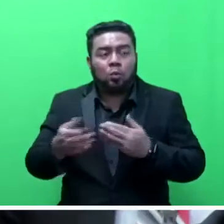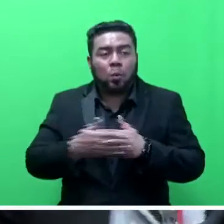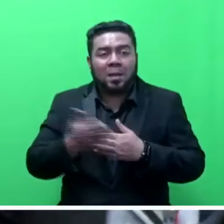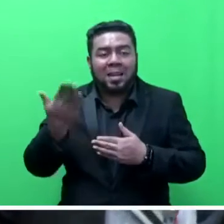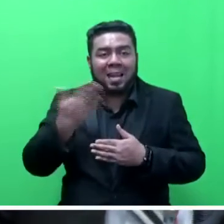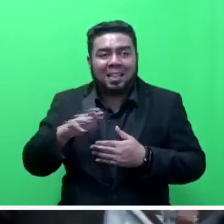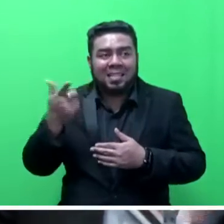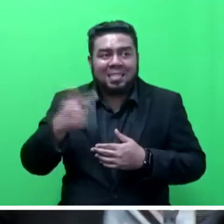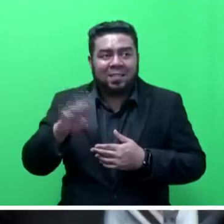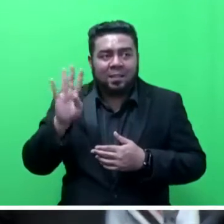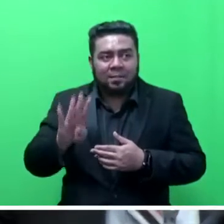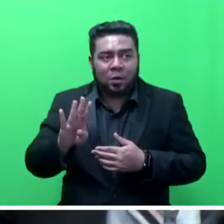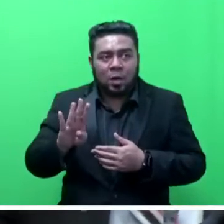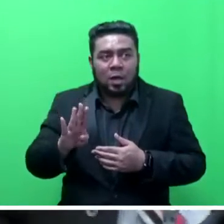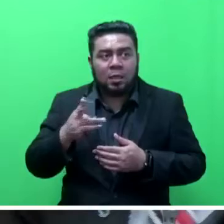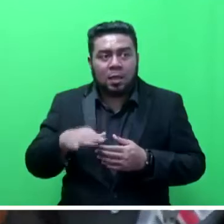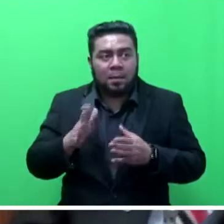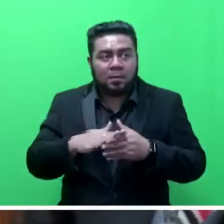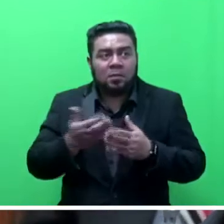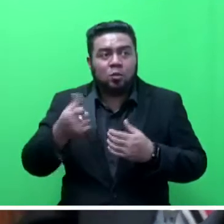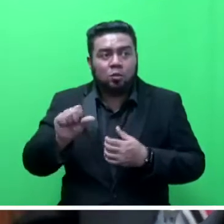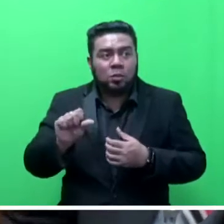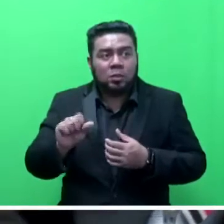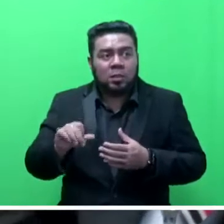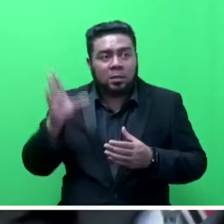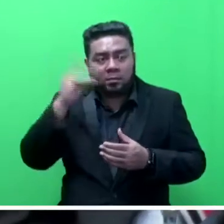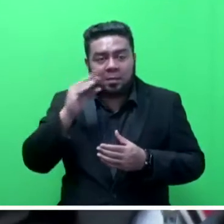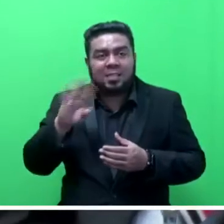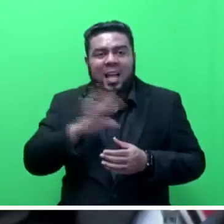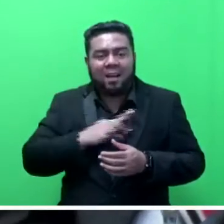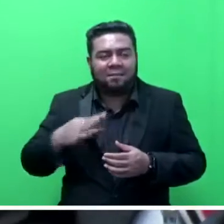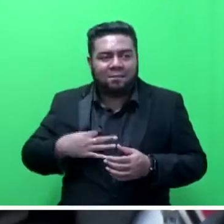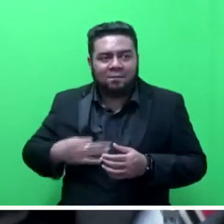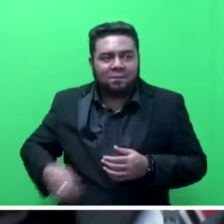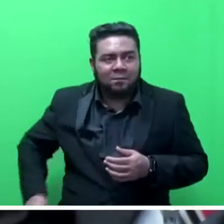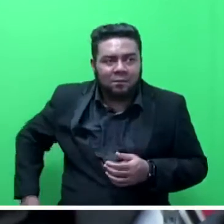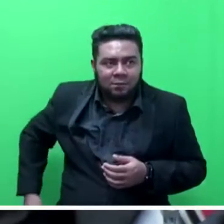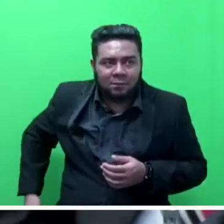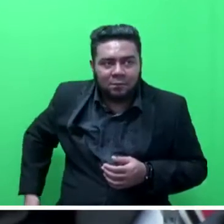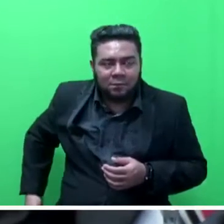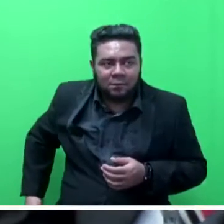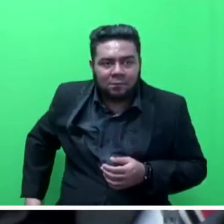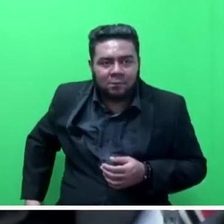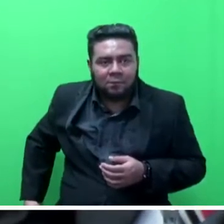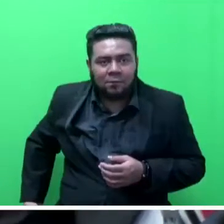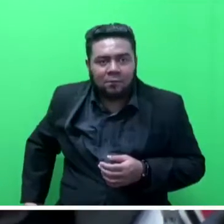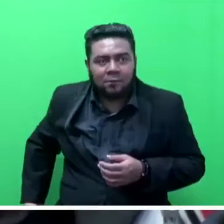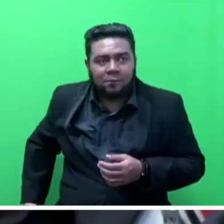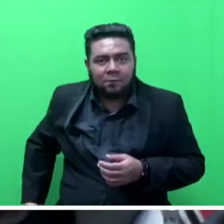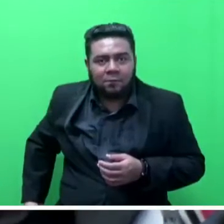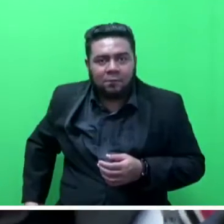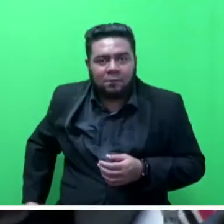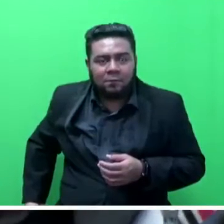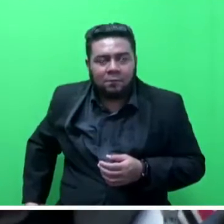1974. Since then, the McGusty Block had been used as an accommodation for our staff, predominantly the staff that